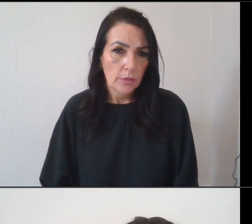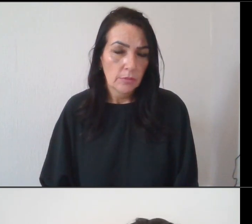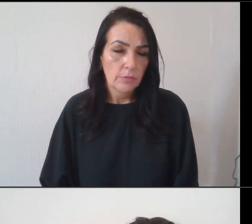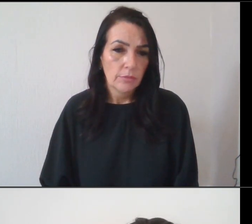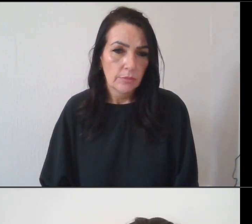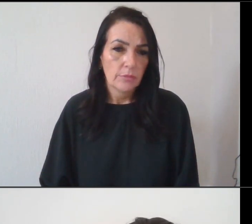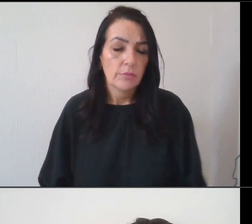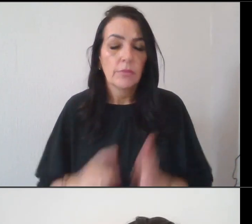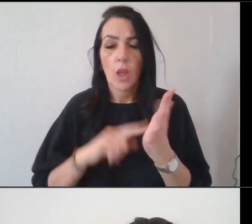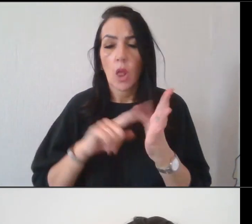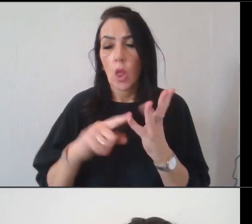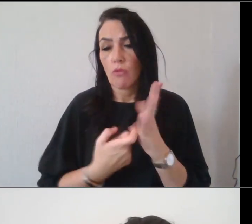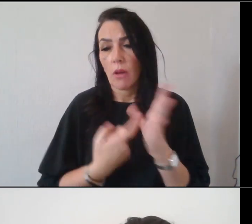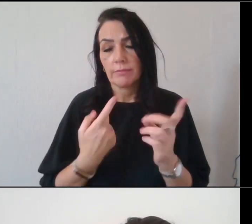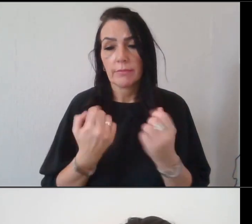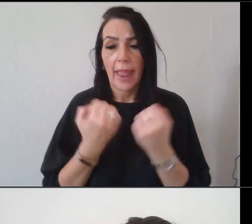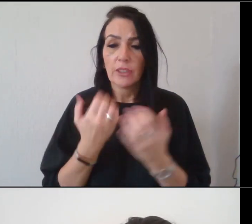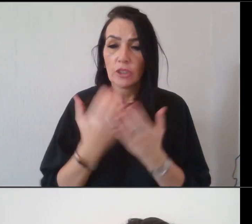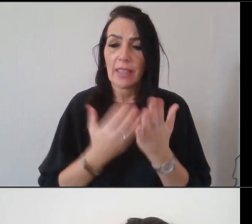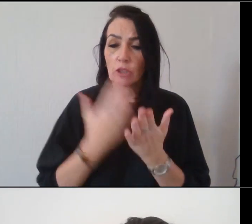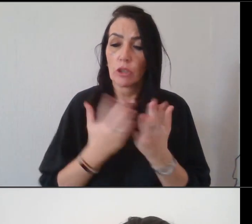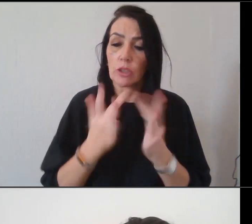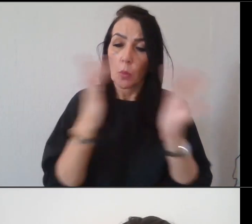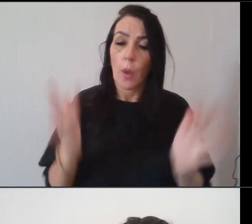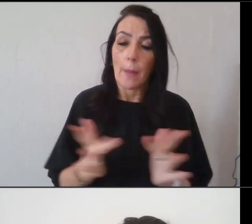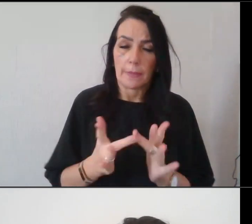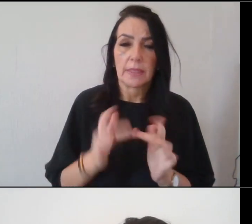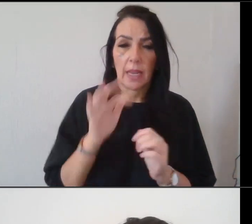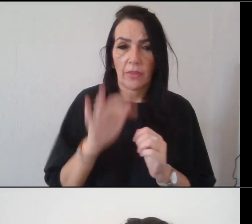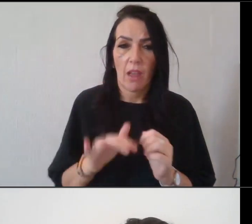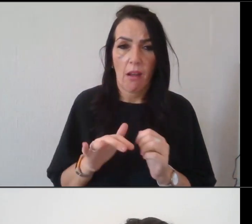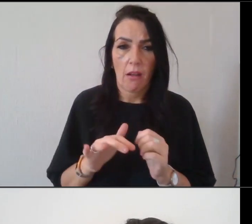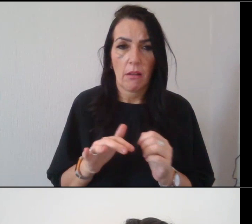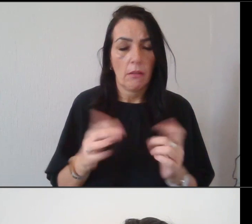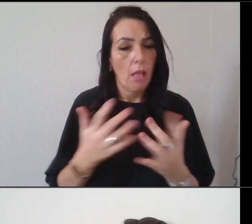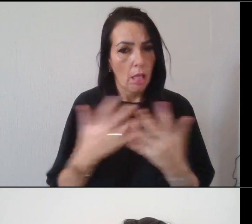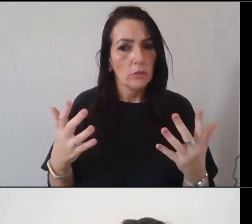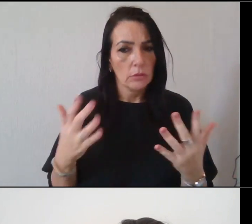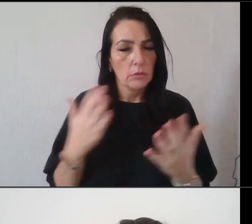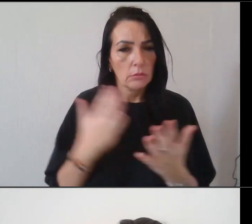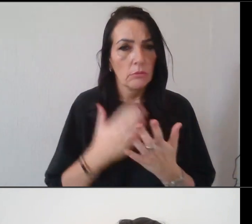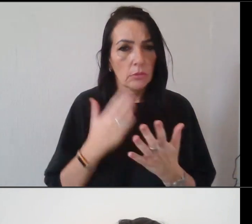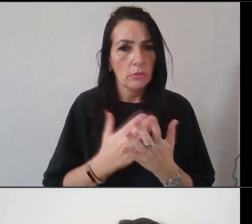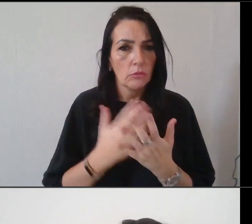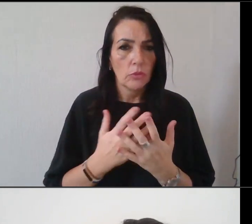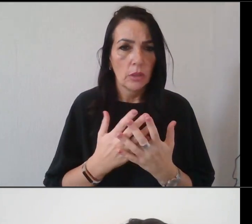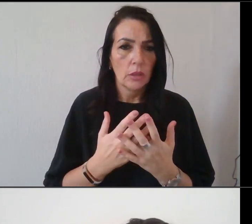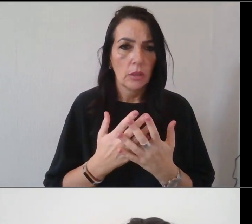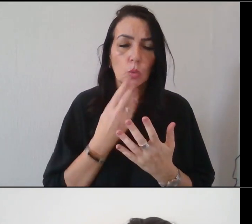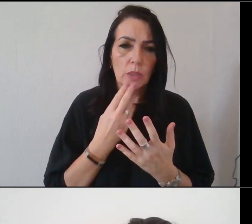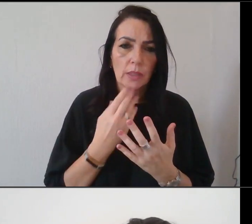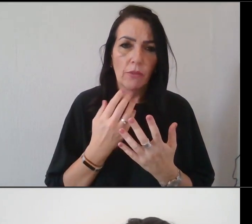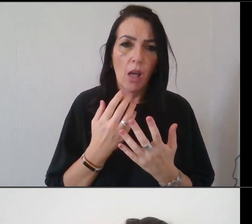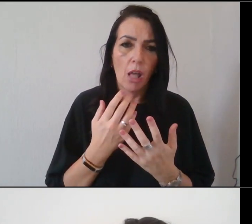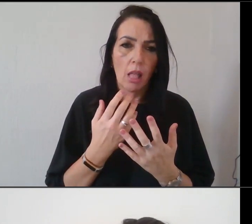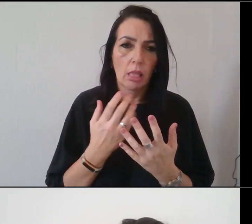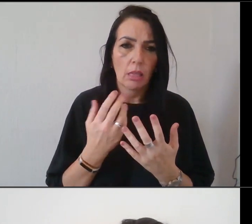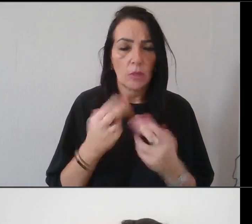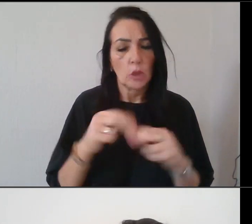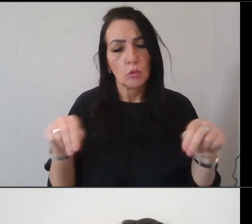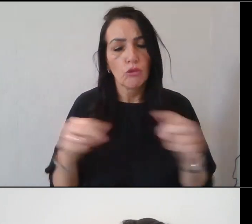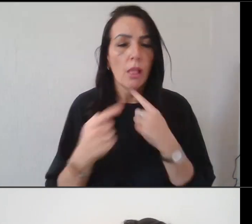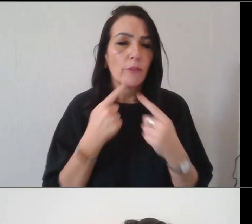think the Energy Saving Trust website has a lot of really valuable and impartial information